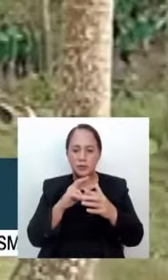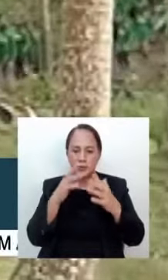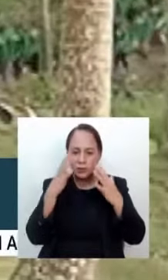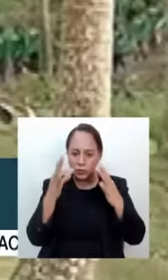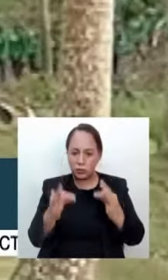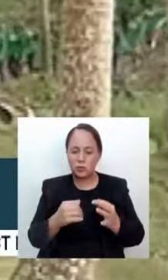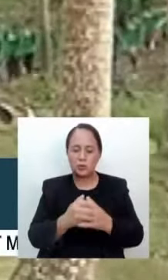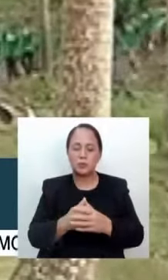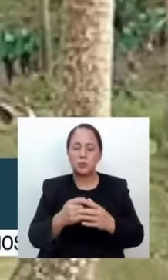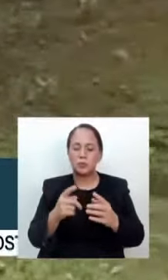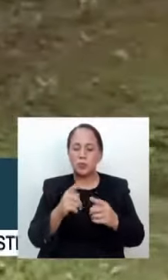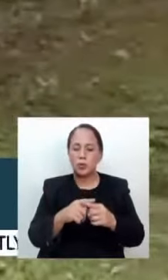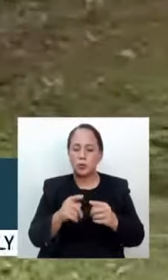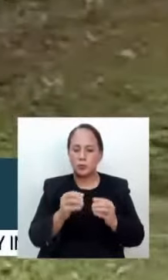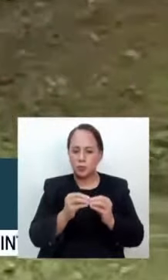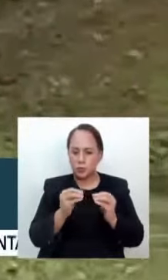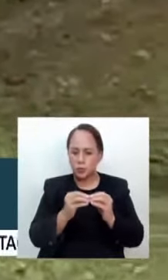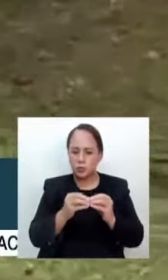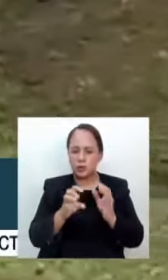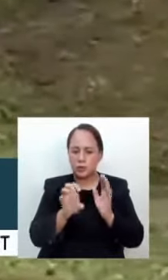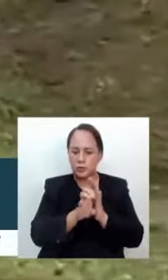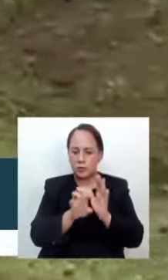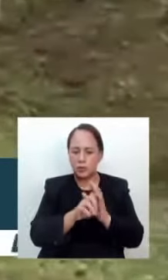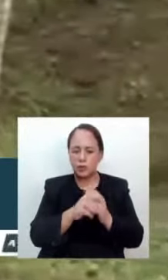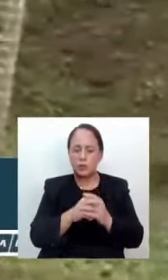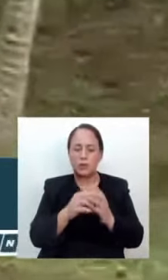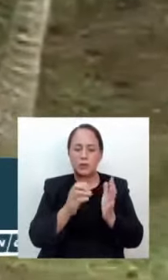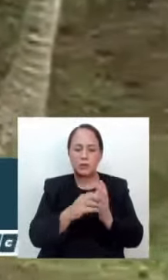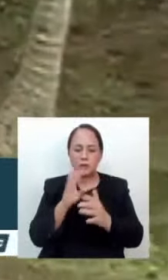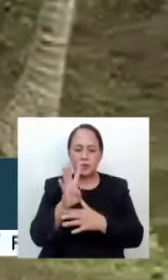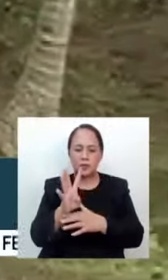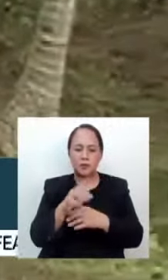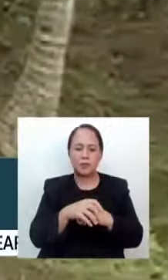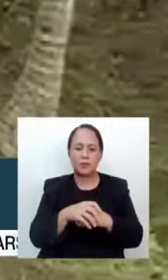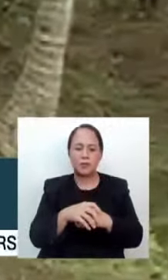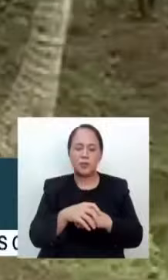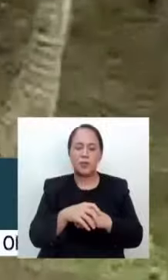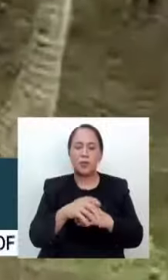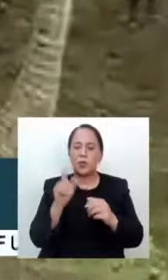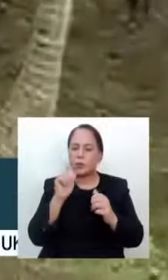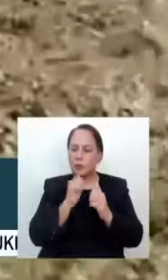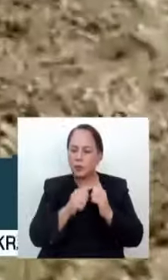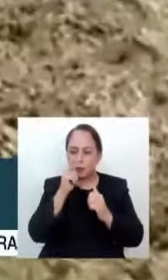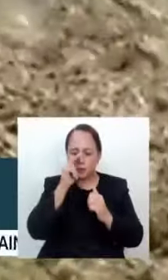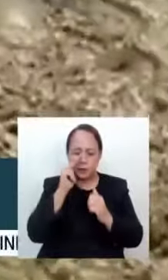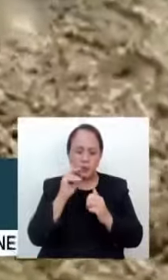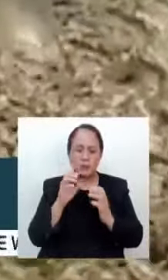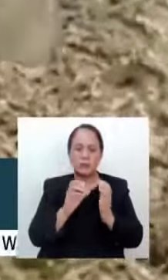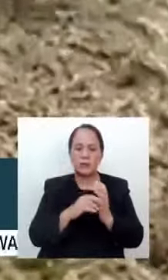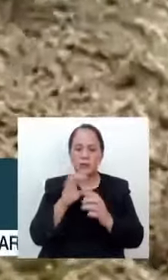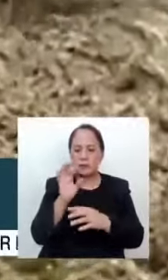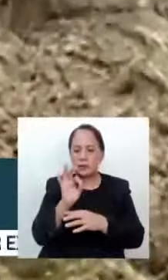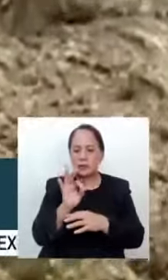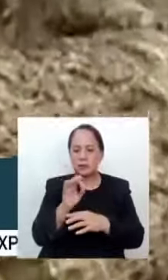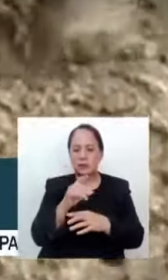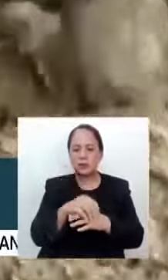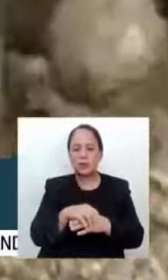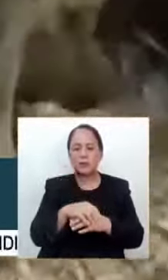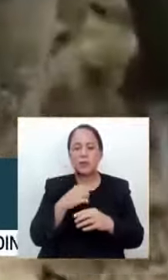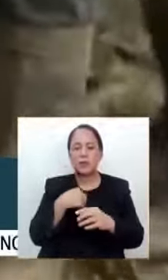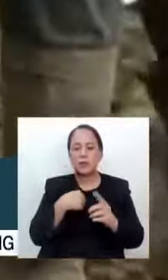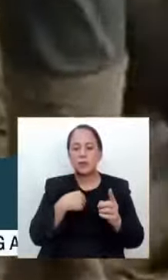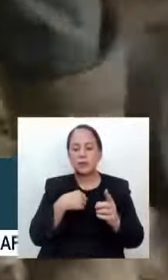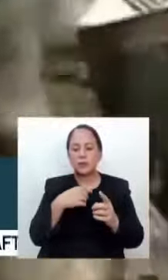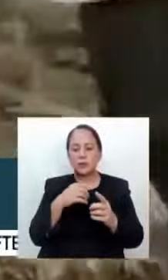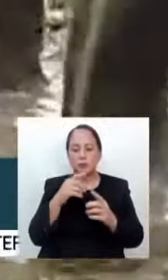more provisions voided, such as Section 4 on the definition of terrorism, Section 9 on inciting to commit terrorism, Section